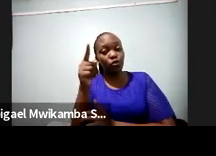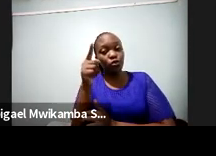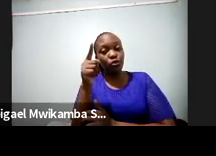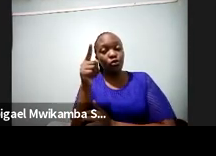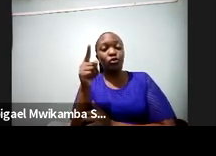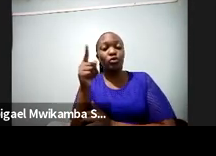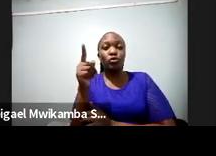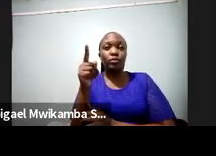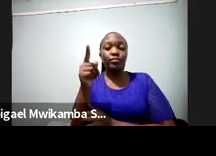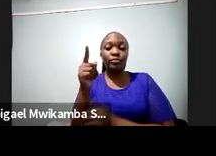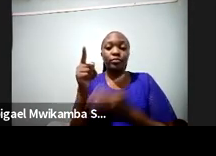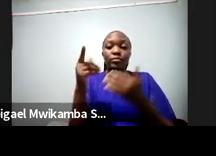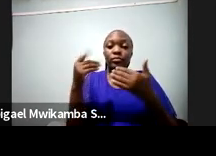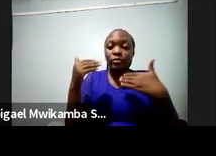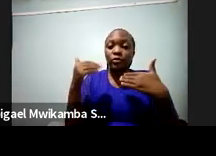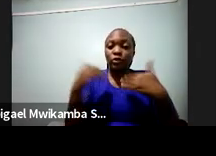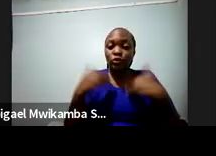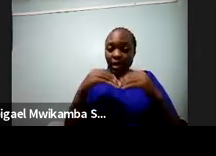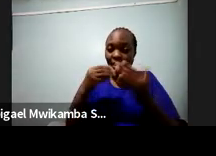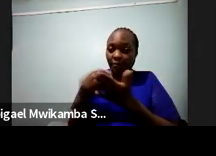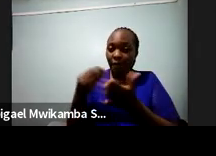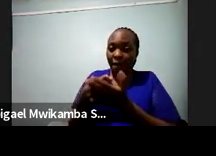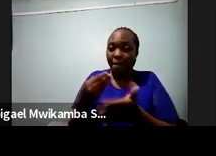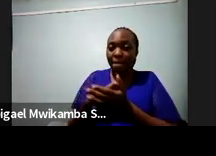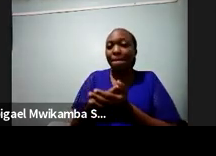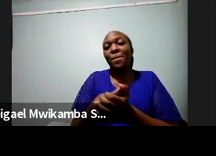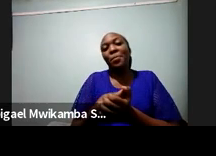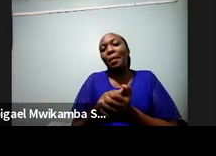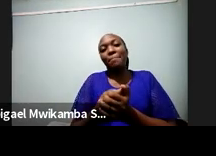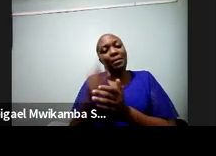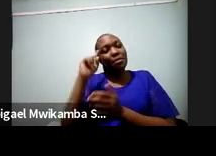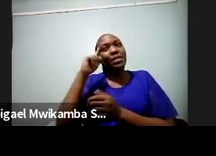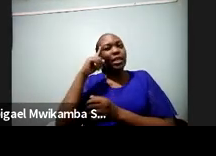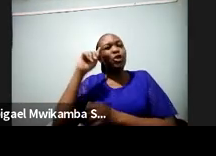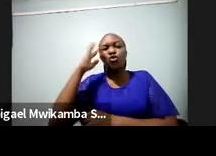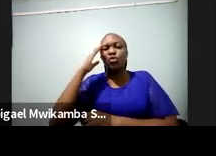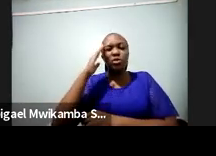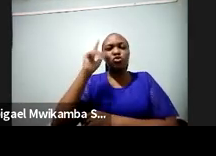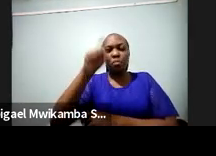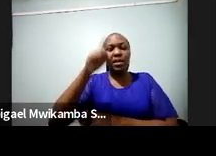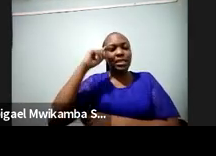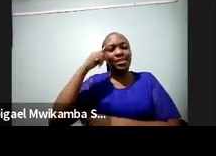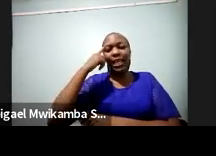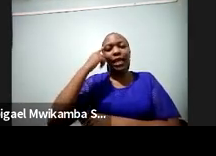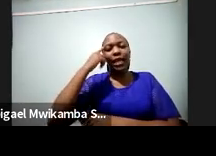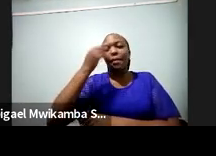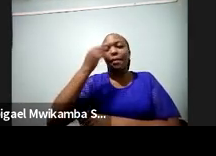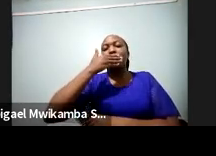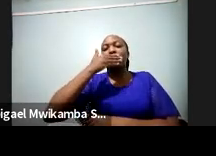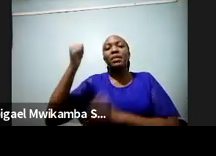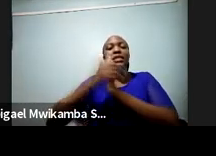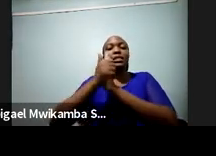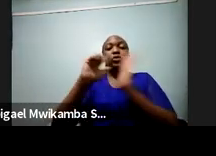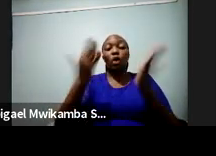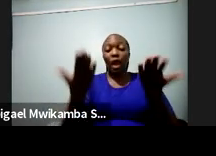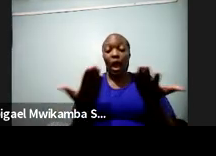than sitting idle, watching Man U vs Arsenal, and you come back home having taken a number of bottles, but no money in your pocket